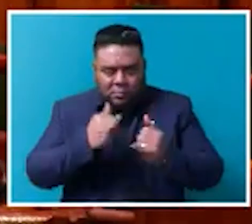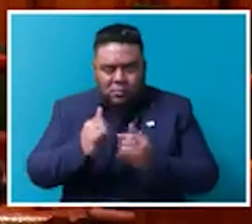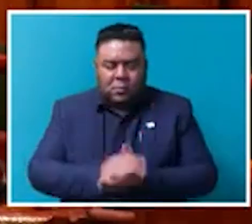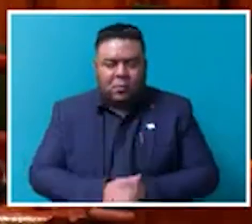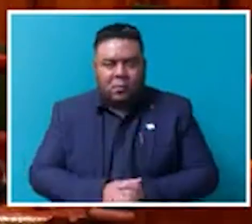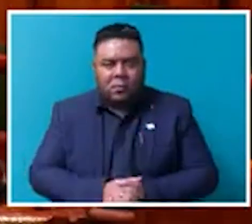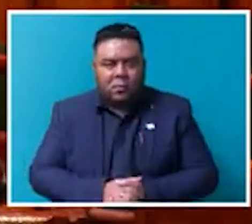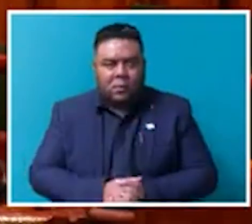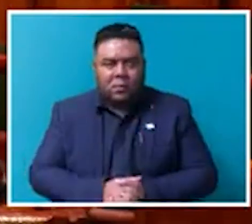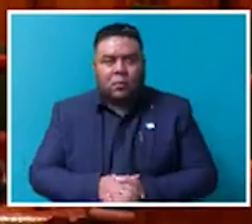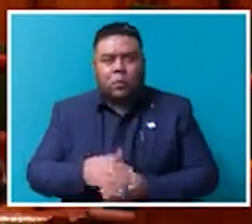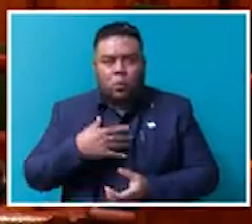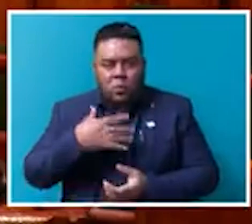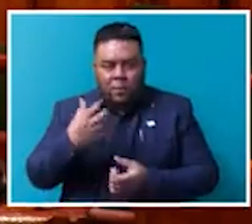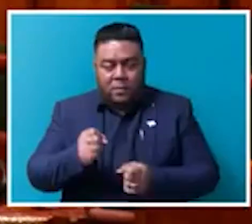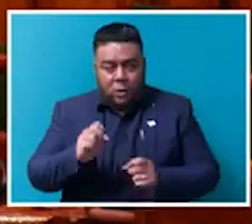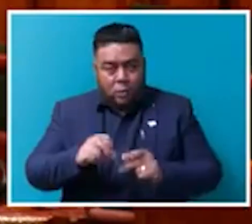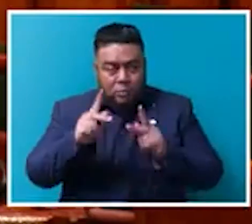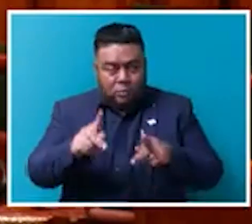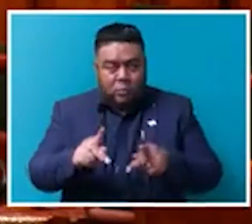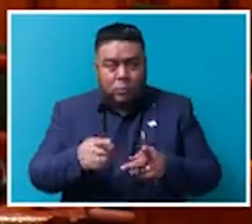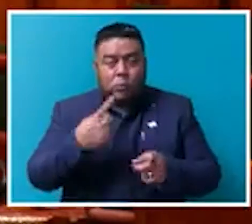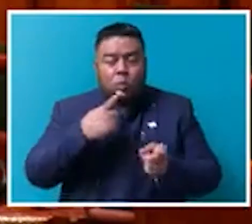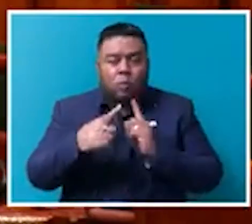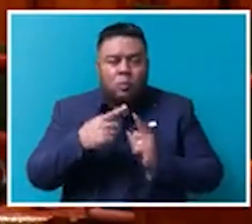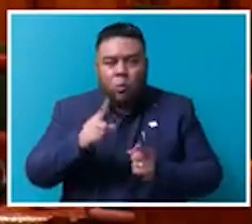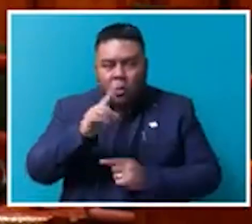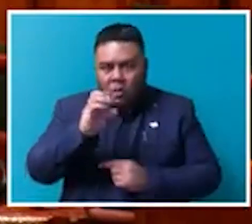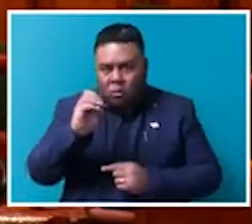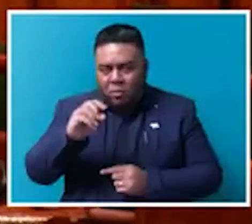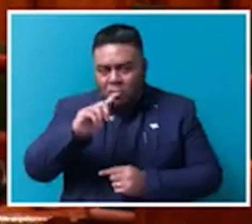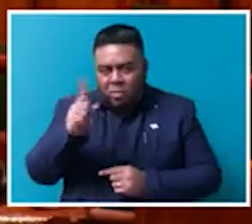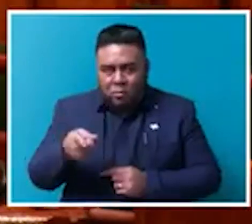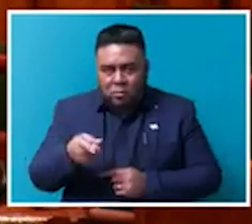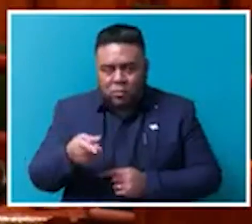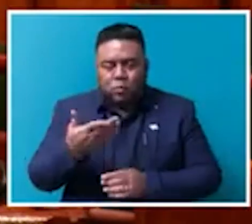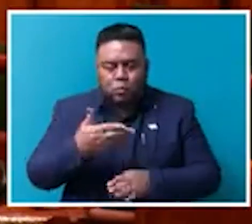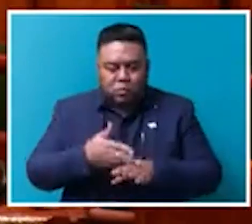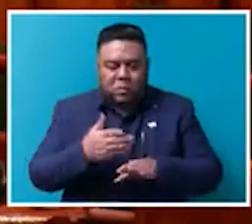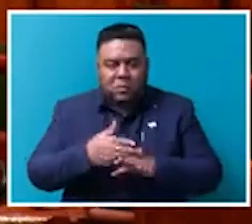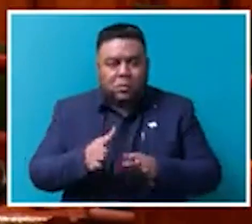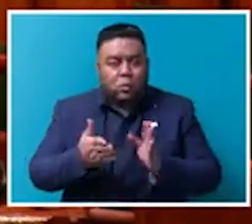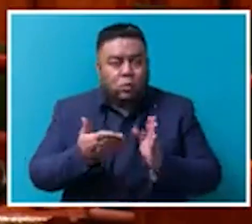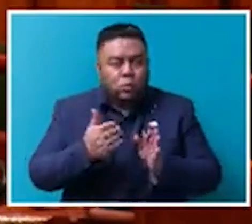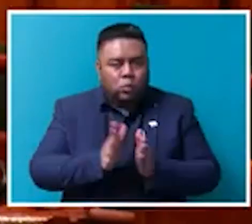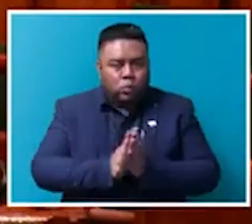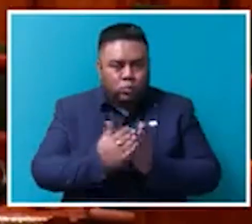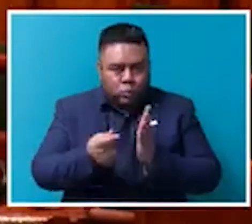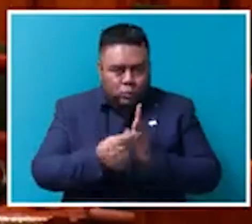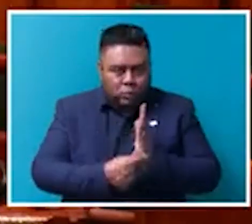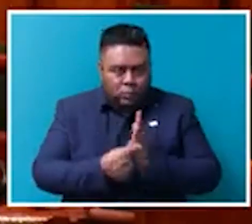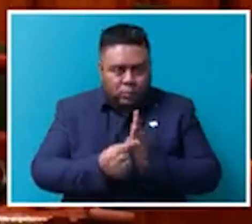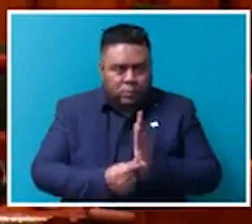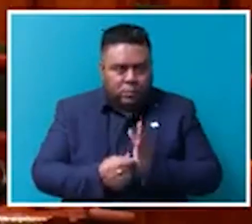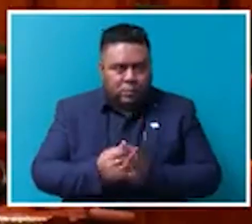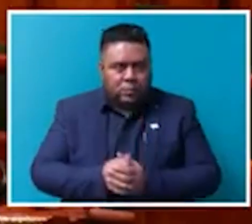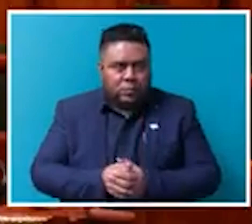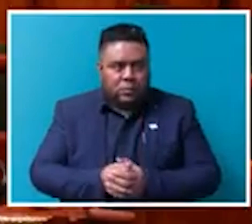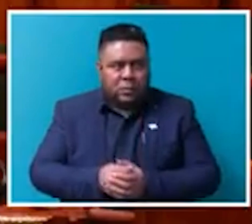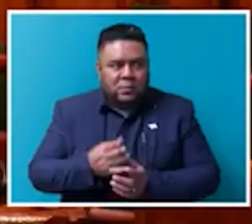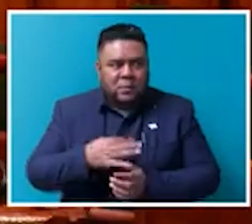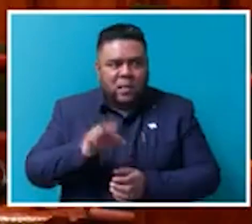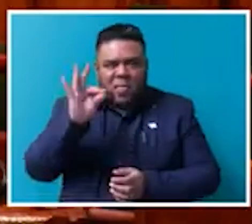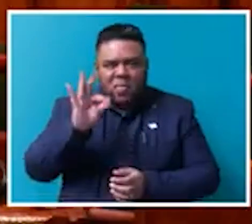We took the opportunity when we were ordering the 100,000 to modernize our books. It is much thinner,